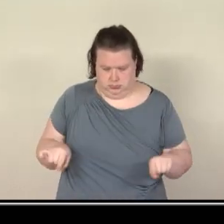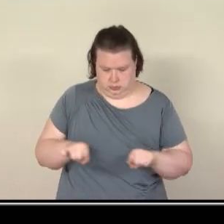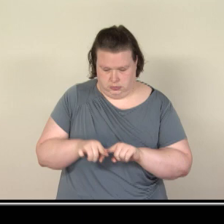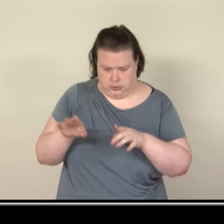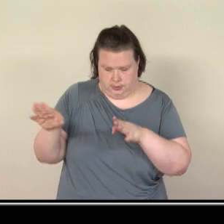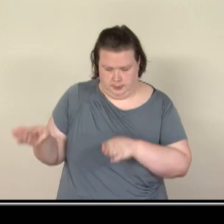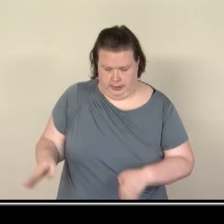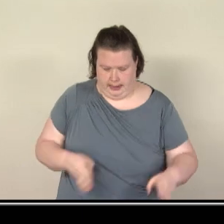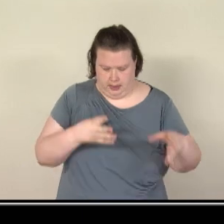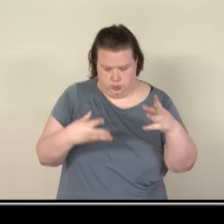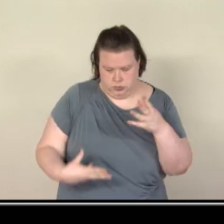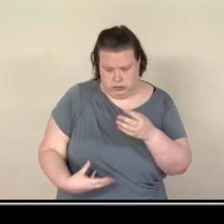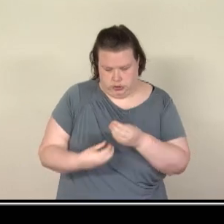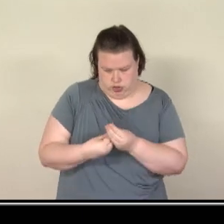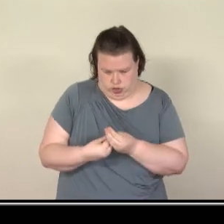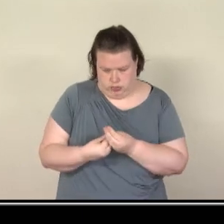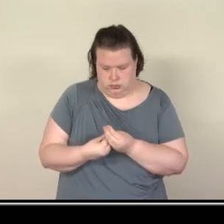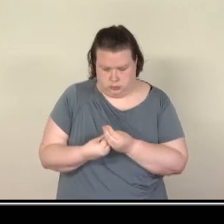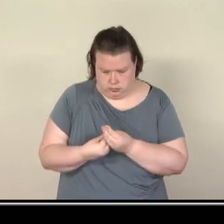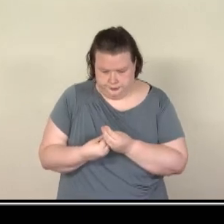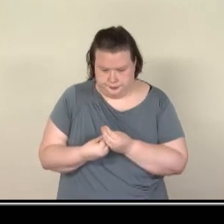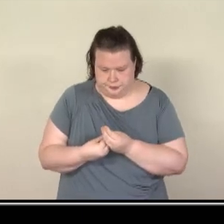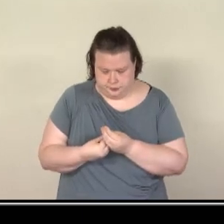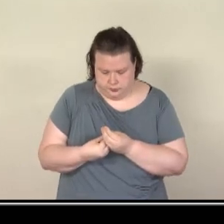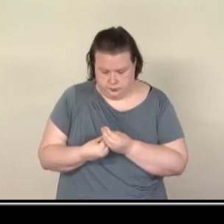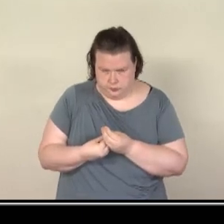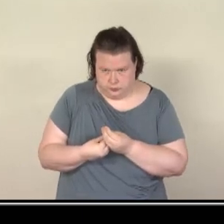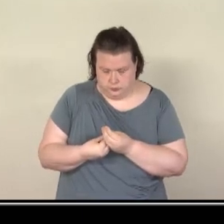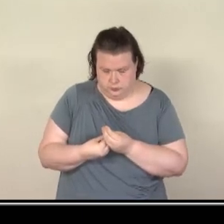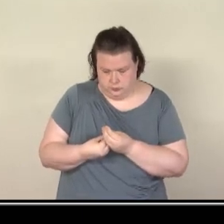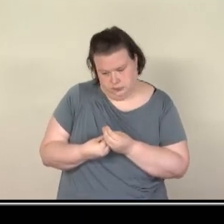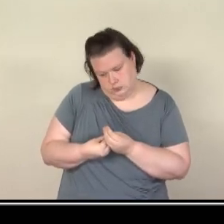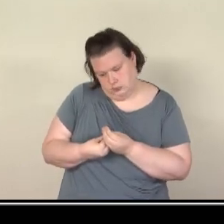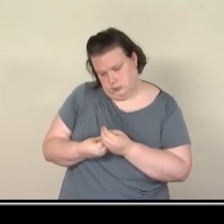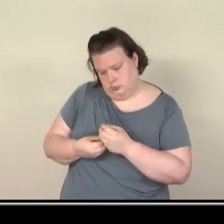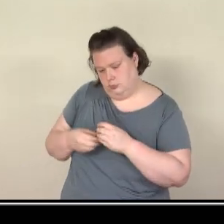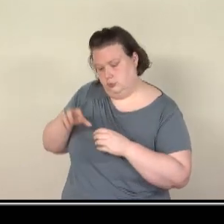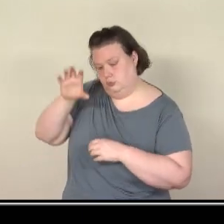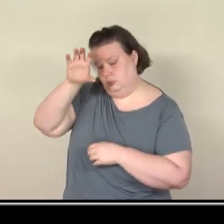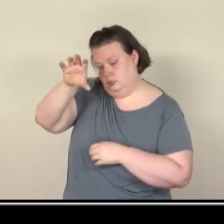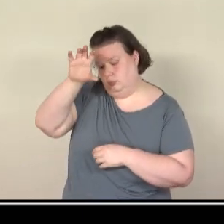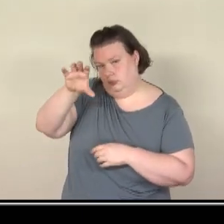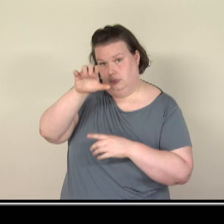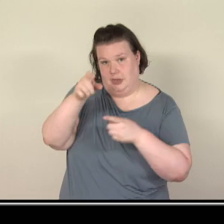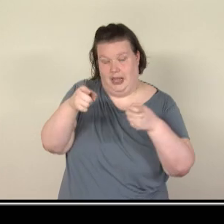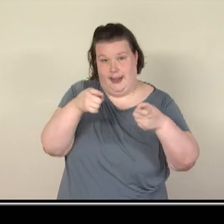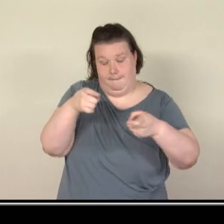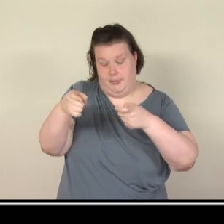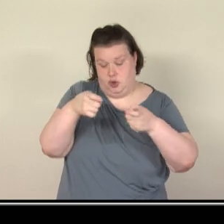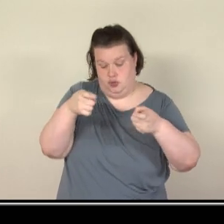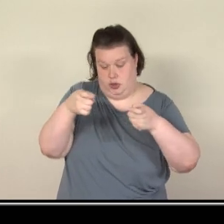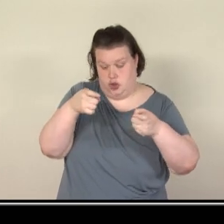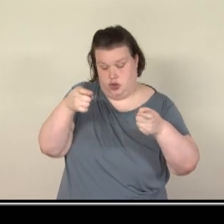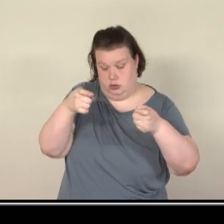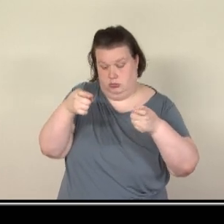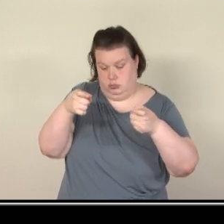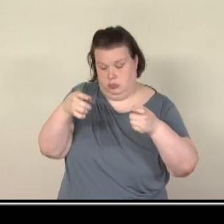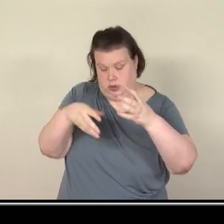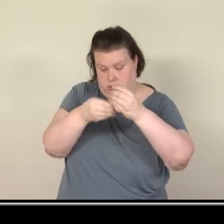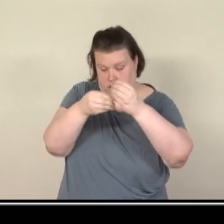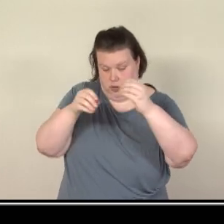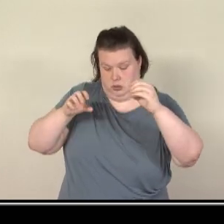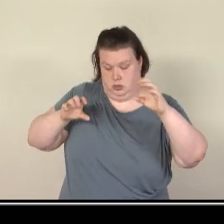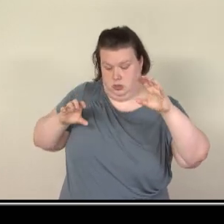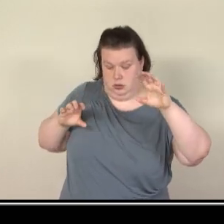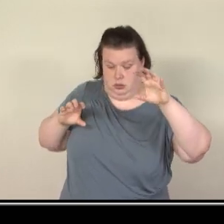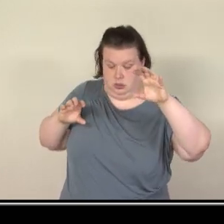planned additions. And so here at the front right corner is the planned administration wing addition. This larger bar on the left